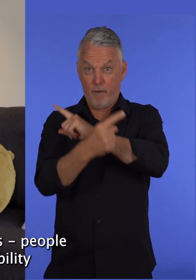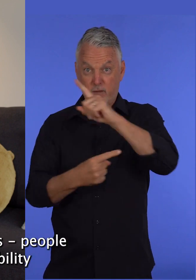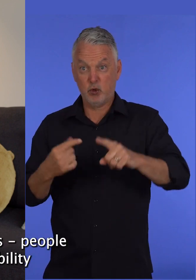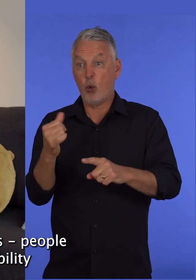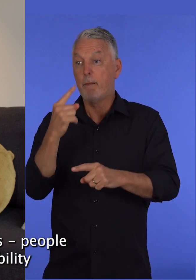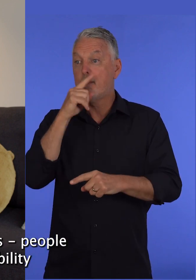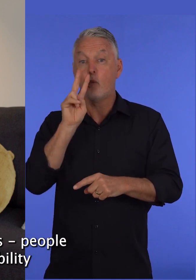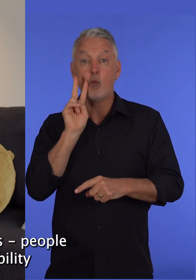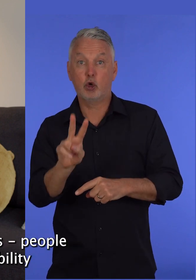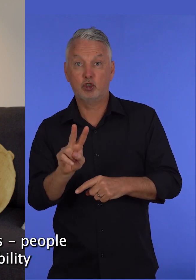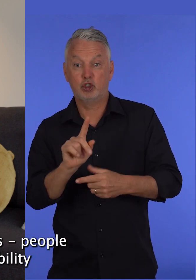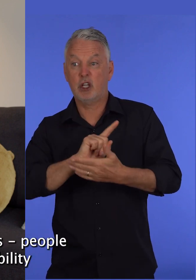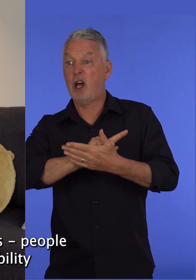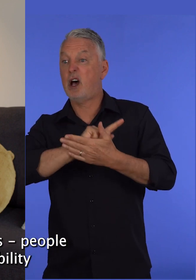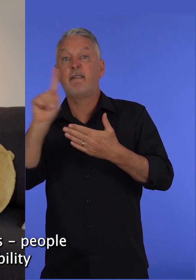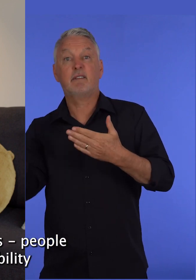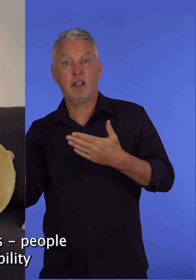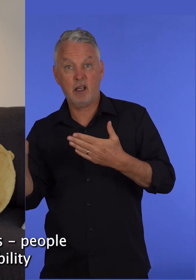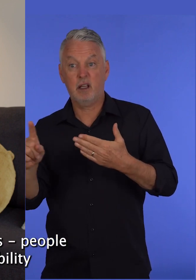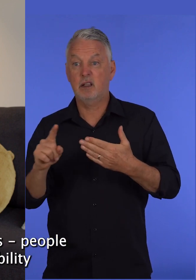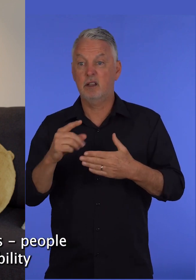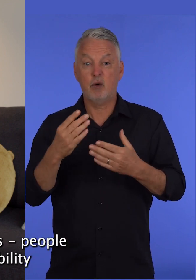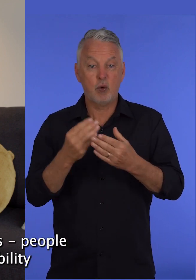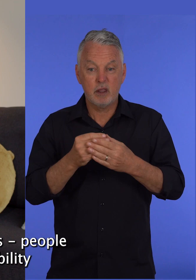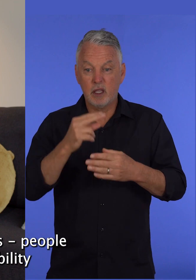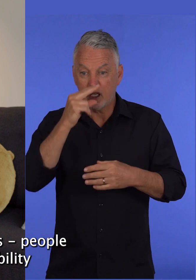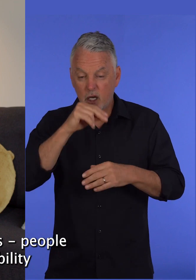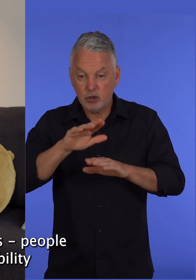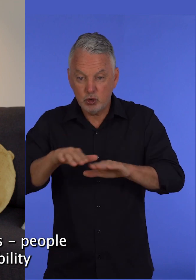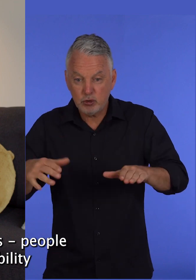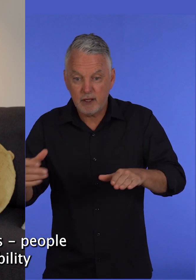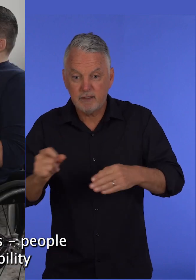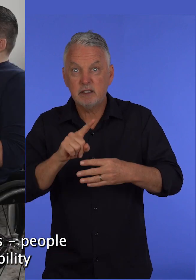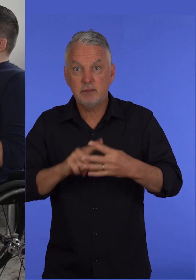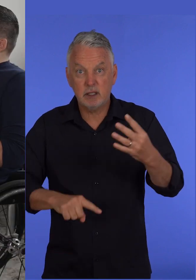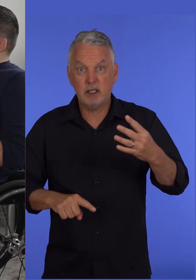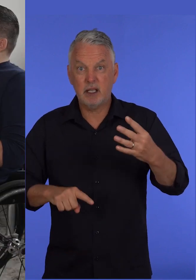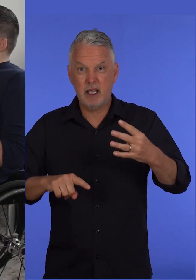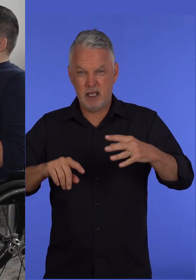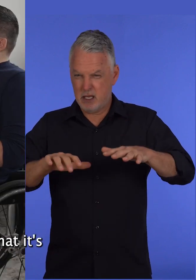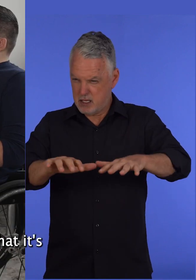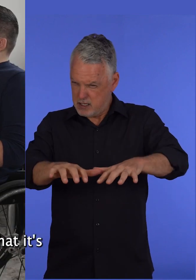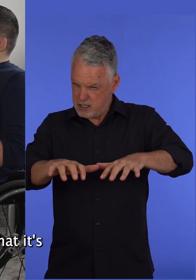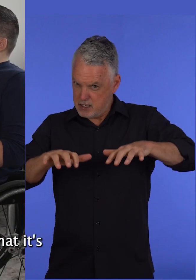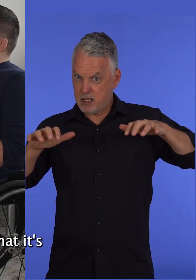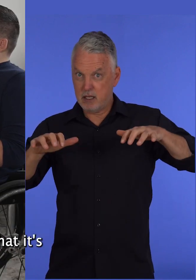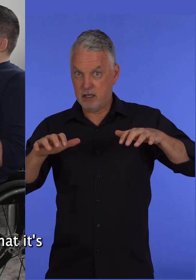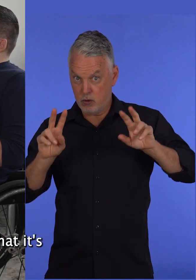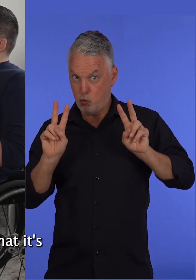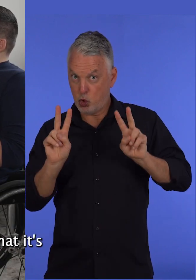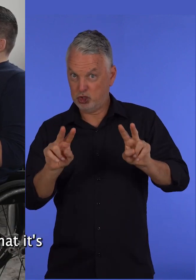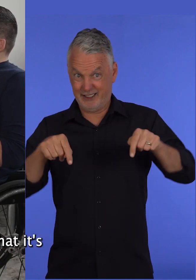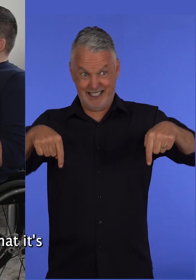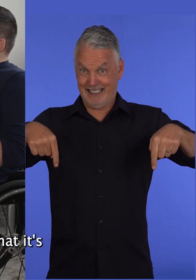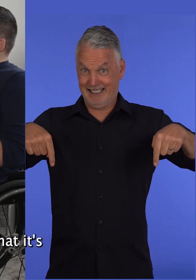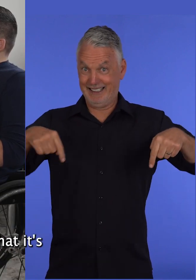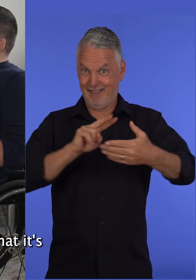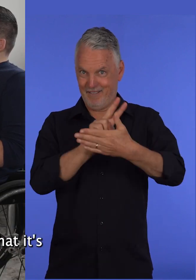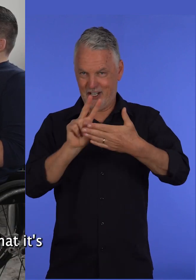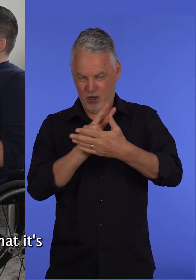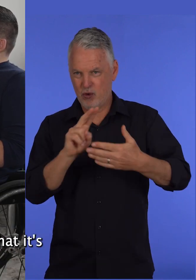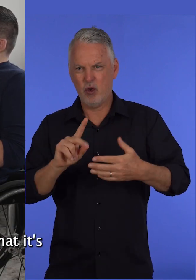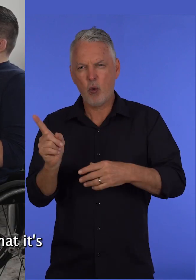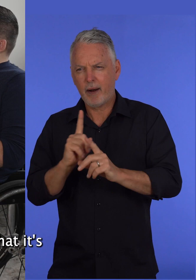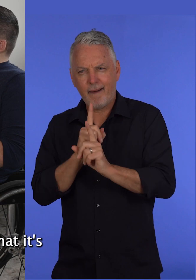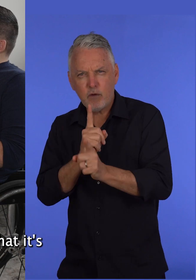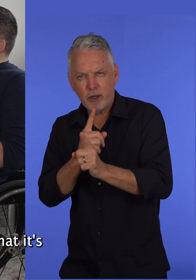watch afterwards, people with young children with disability, what advice can we give them that it's